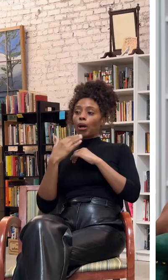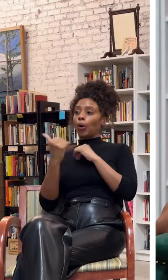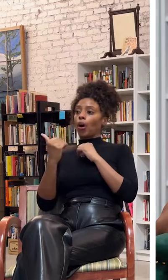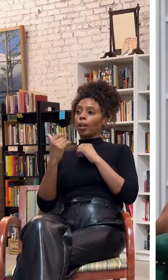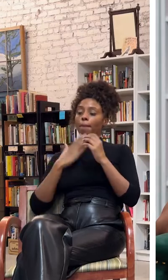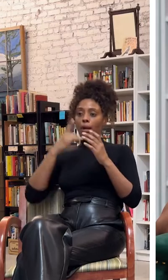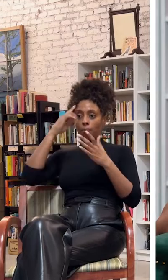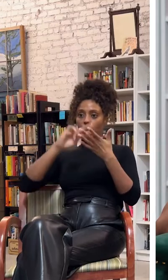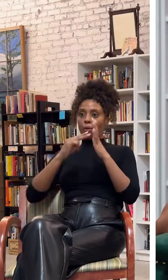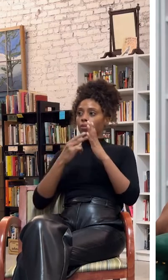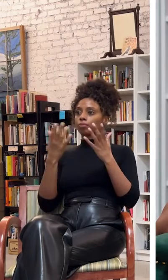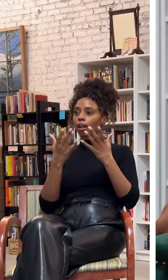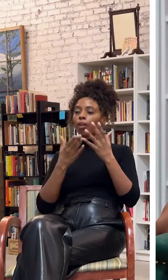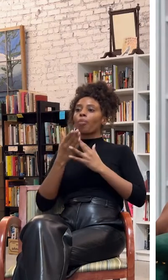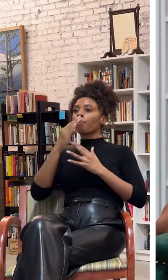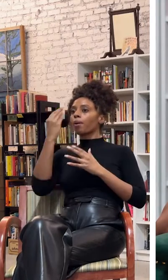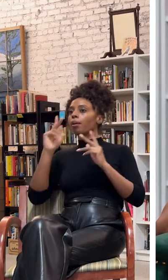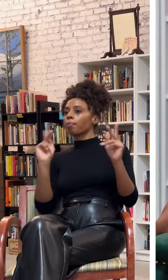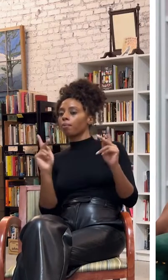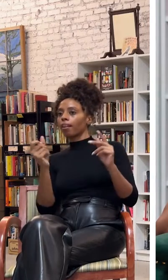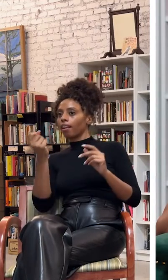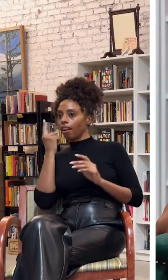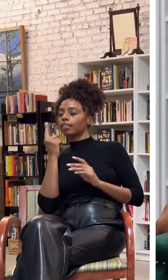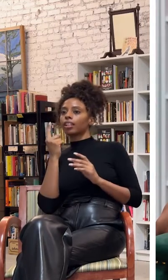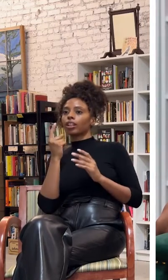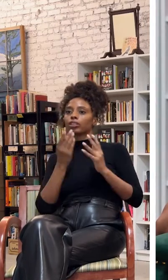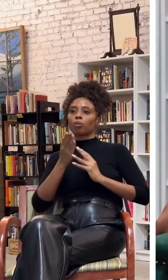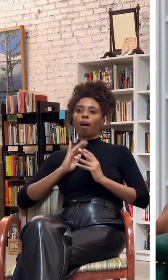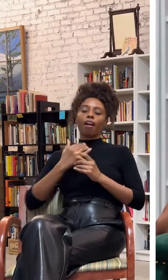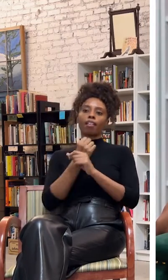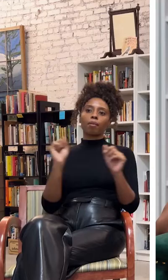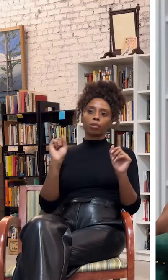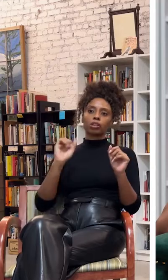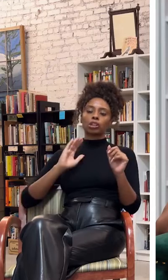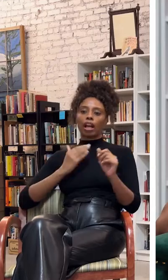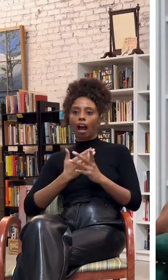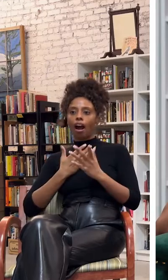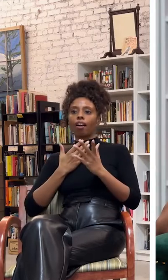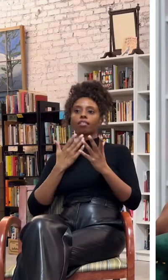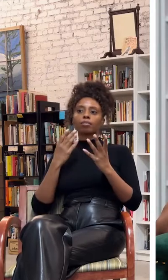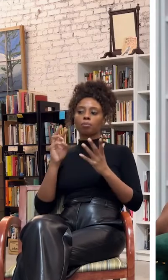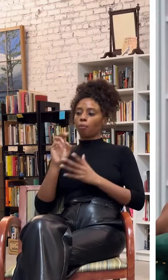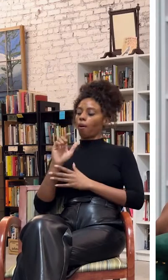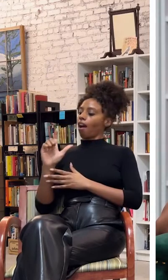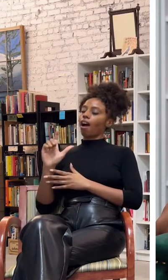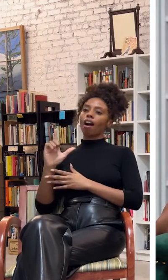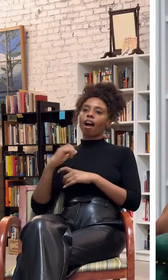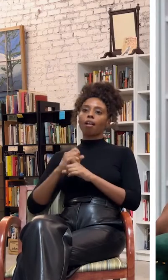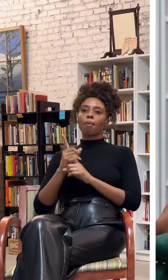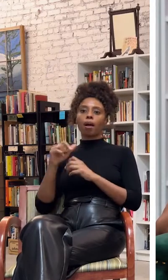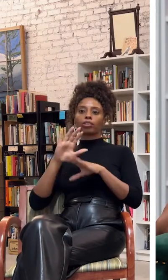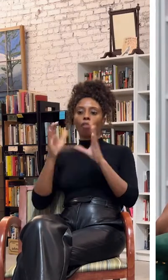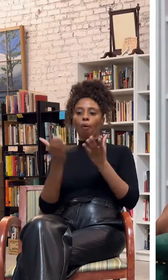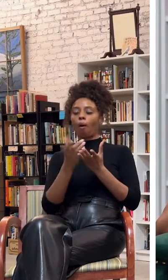feel, is through Black folks, that I understand is through our liberation, through our being well, that makes it so that the rest